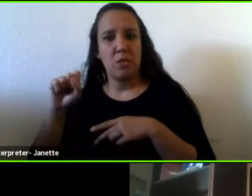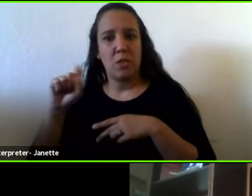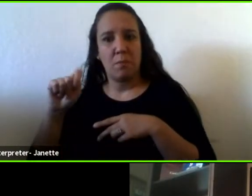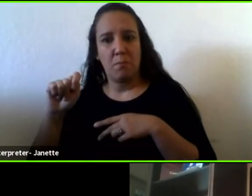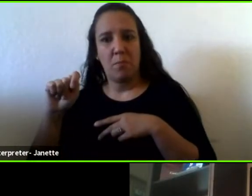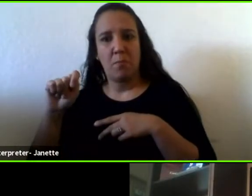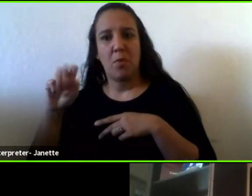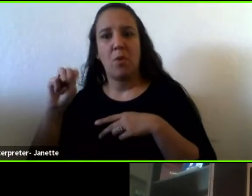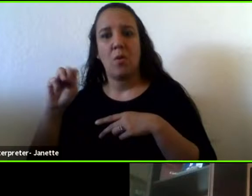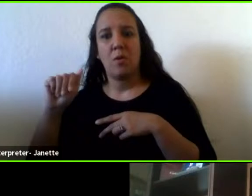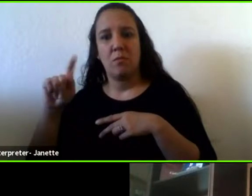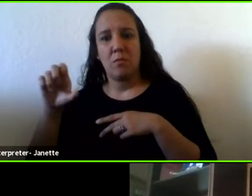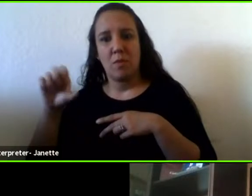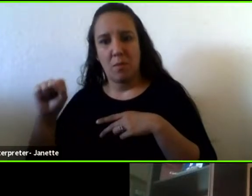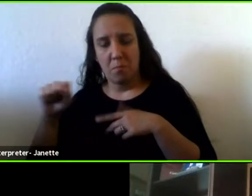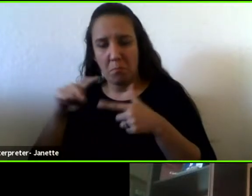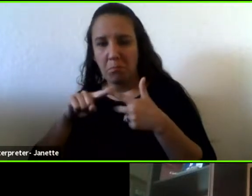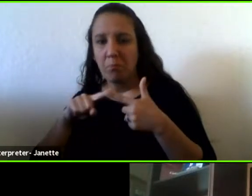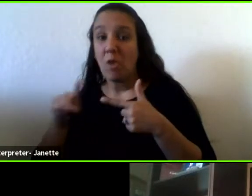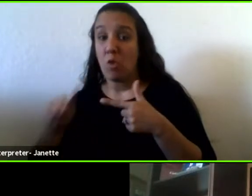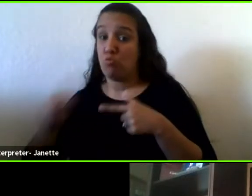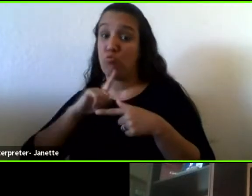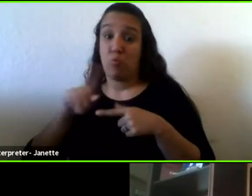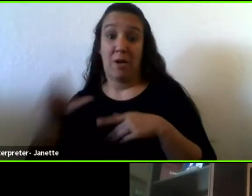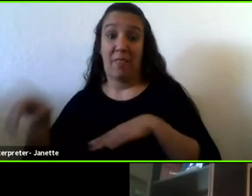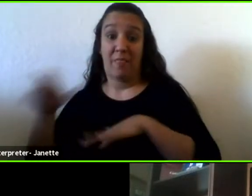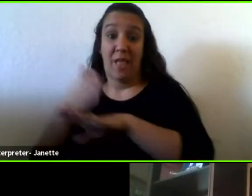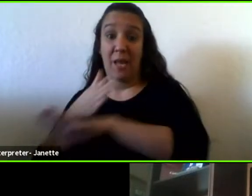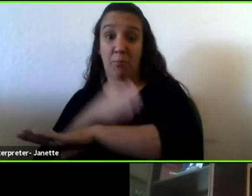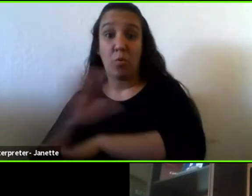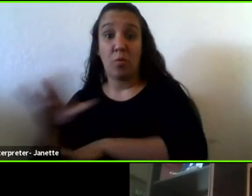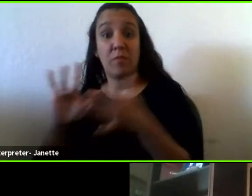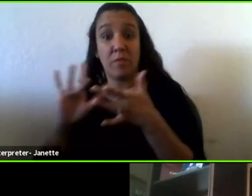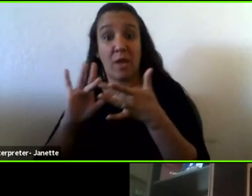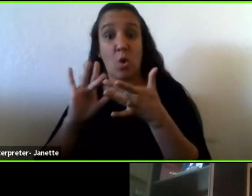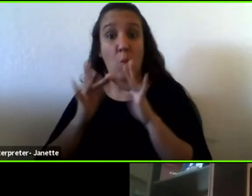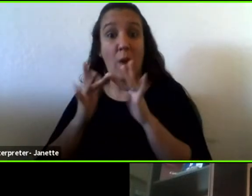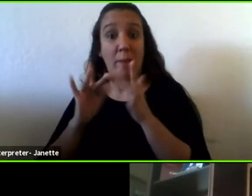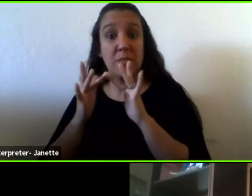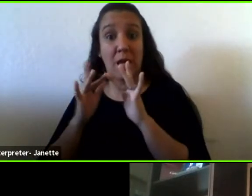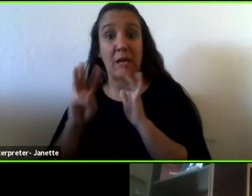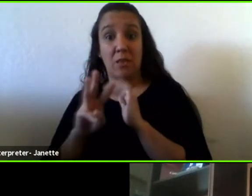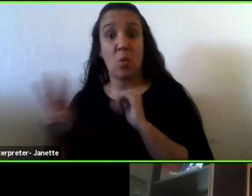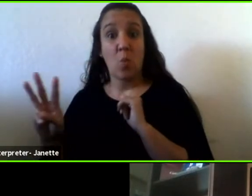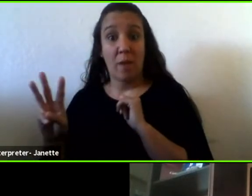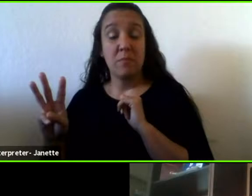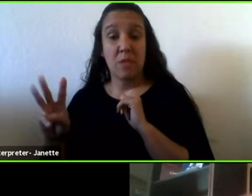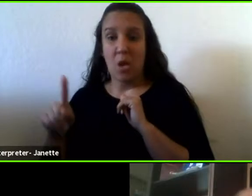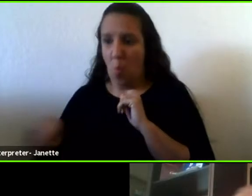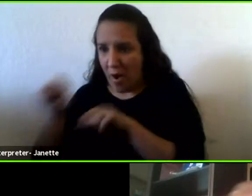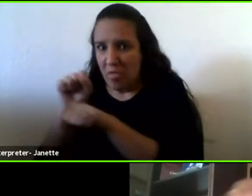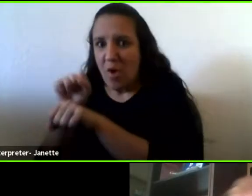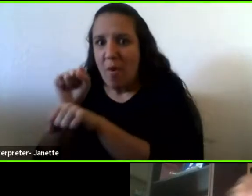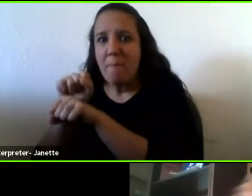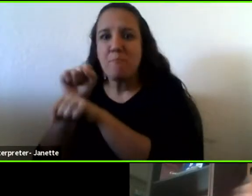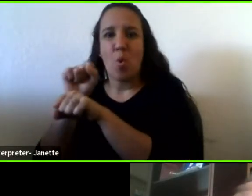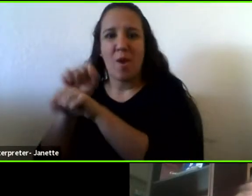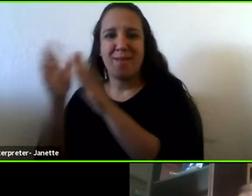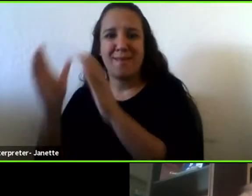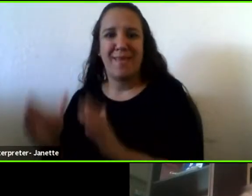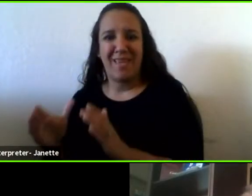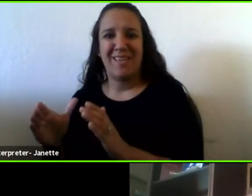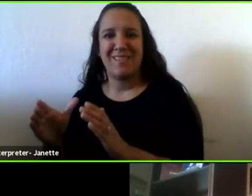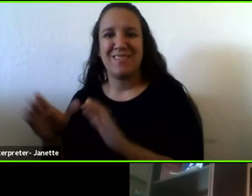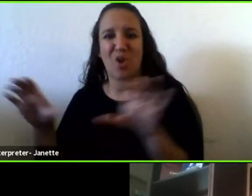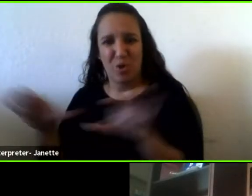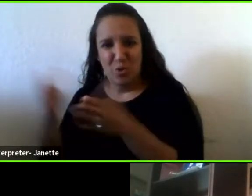enhanced their website. They actually enhanced it to where their employees are doing all of the delivery. Are doing the delivery. Yeah, I've